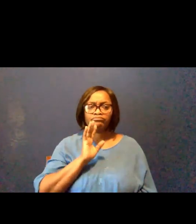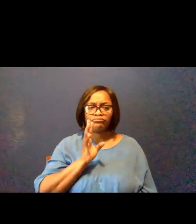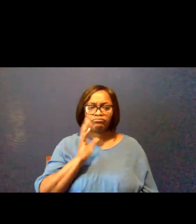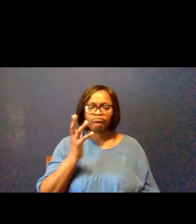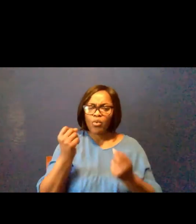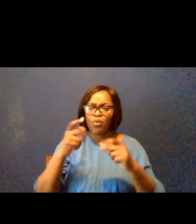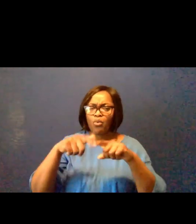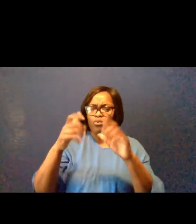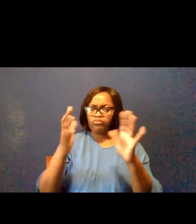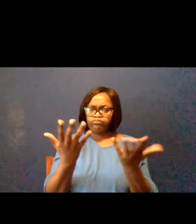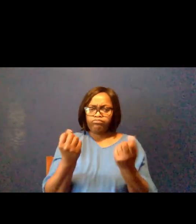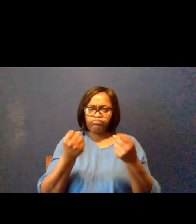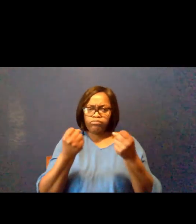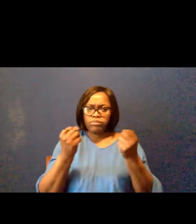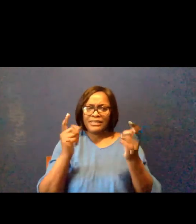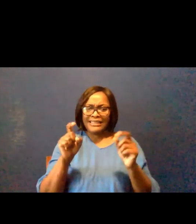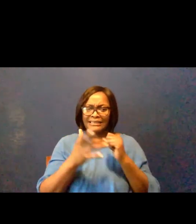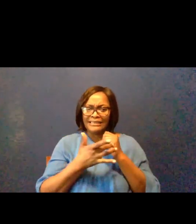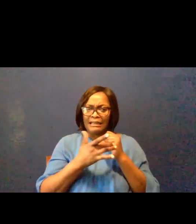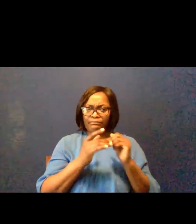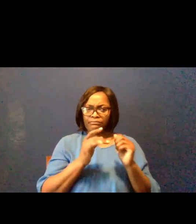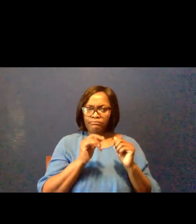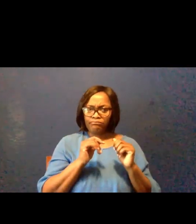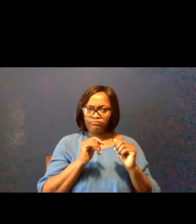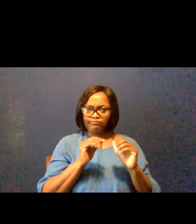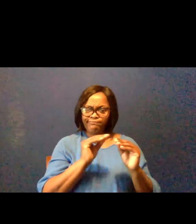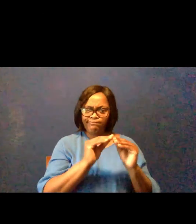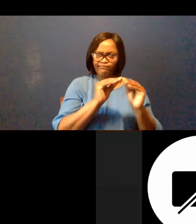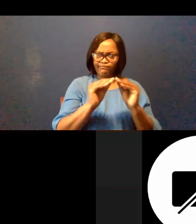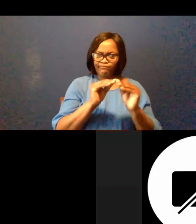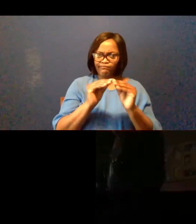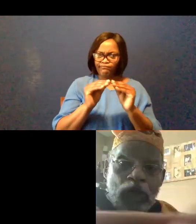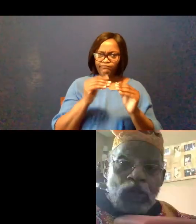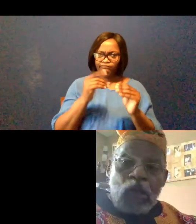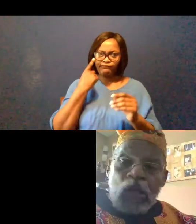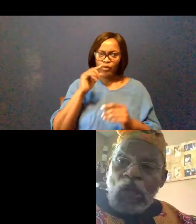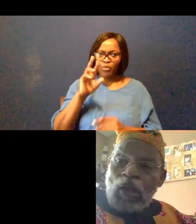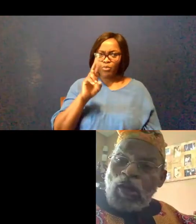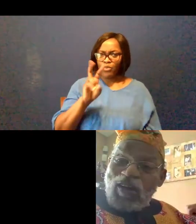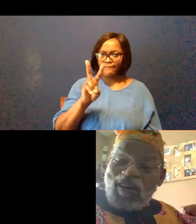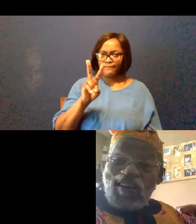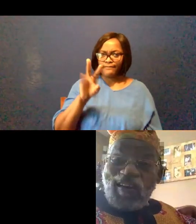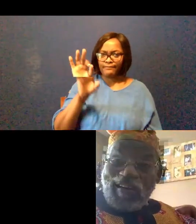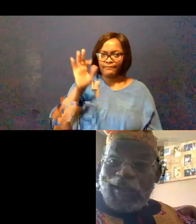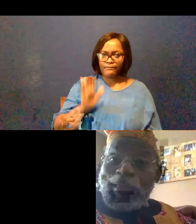All right. Thank you, Reverend. Do we have any? All right, perfect. We have a question here.